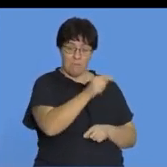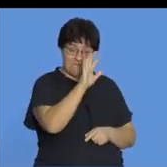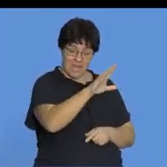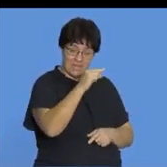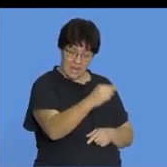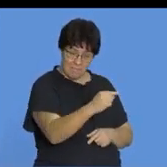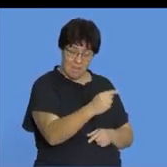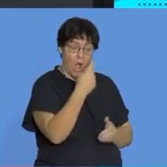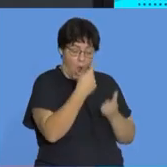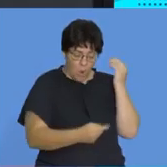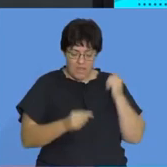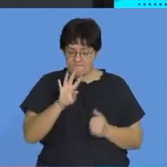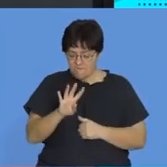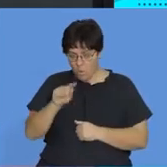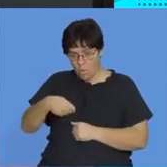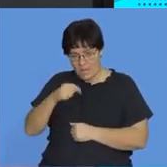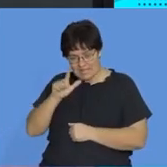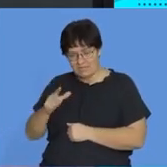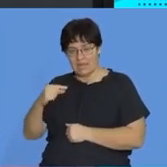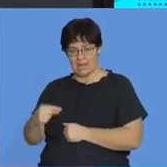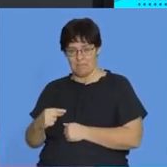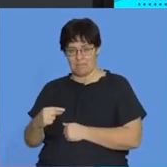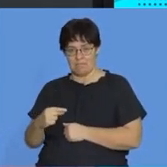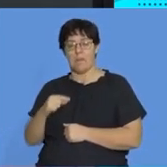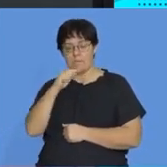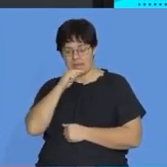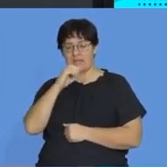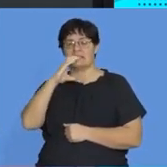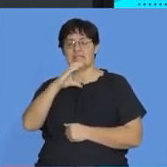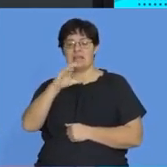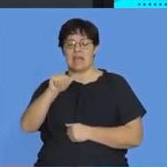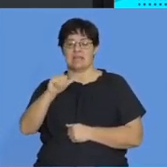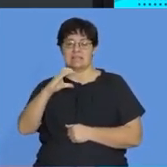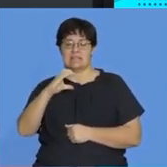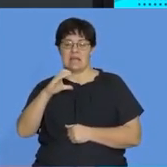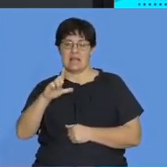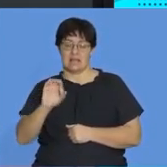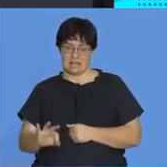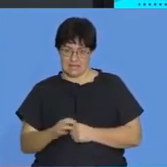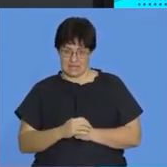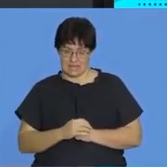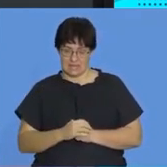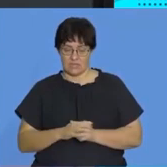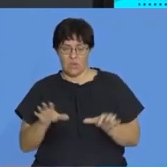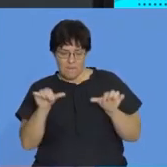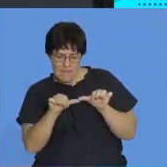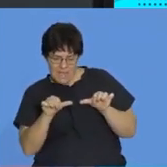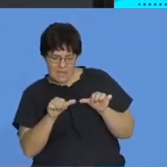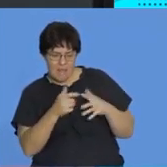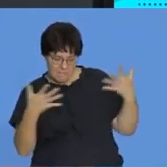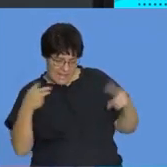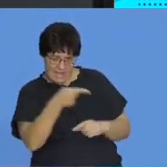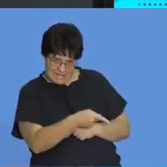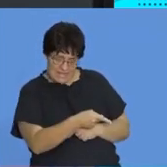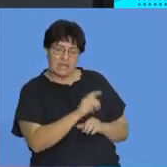that 5 grams, only 4.7 grams is actually calcium carbonate. So in other words, we are saying that a major